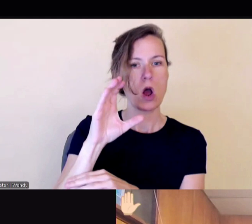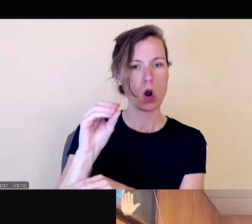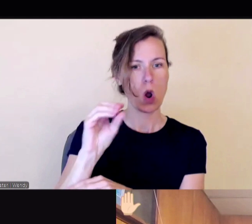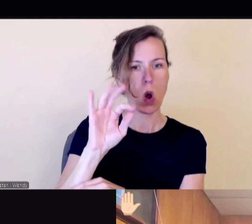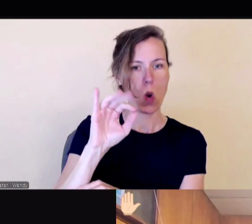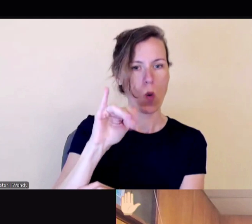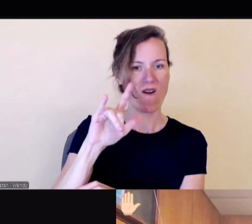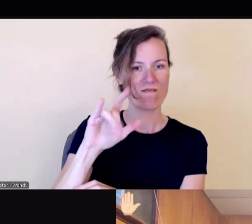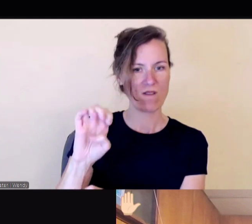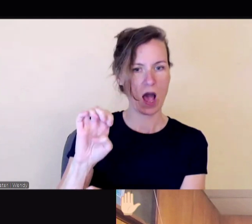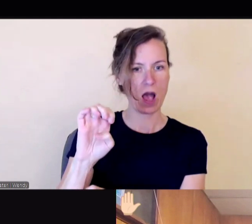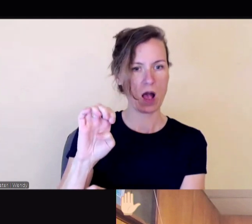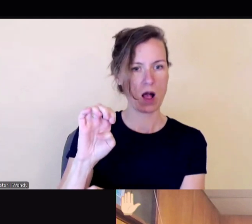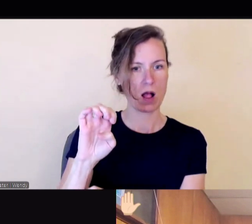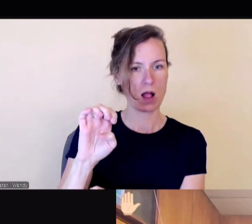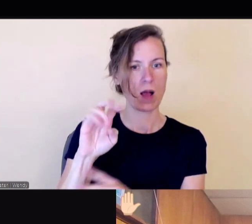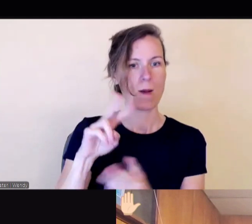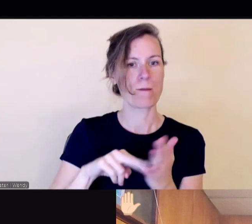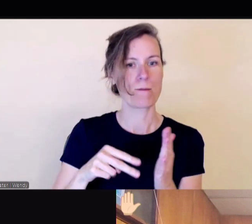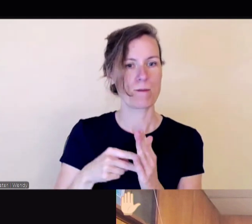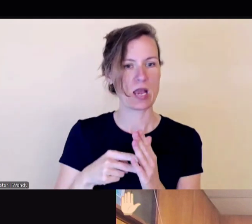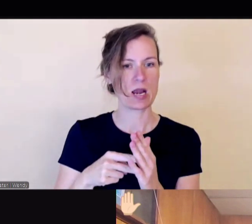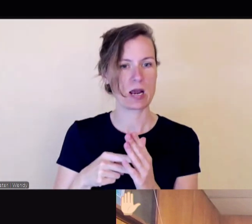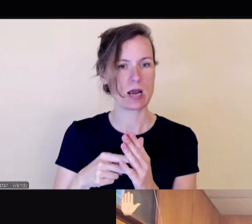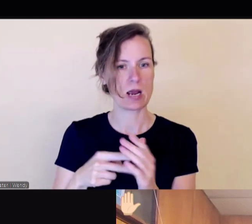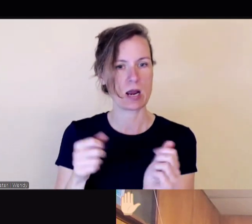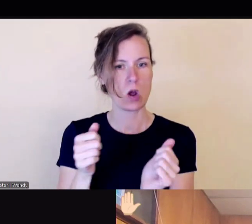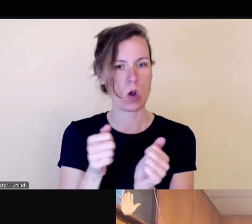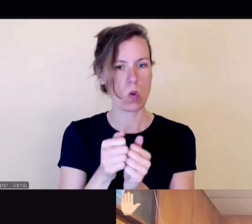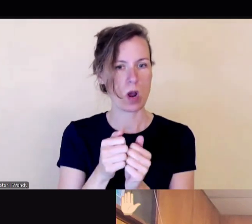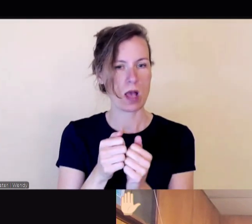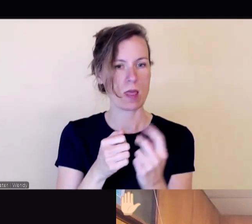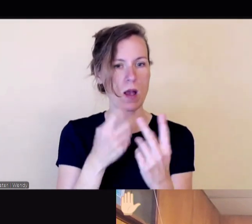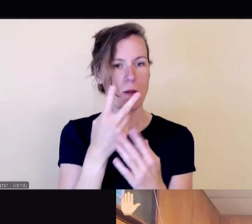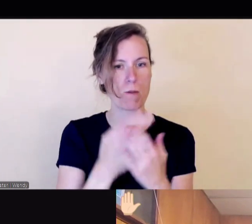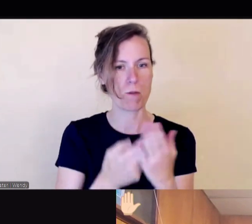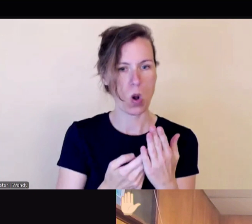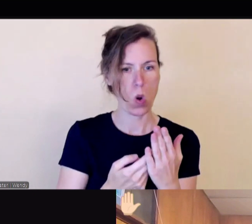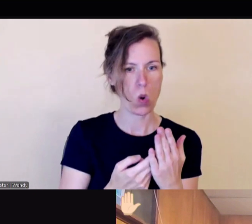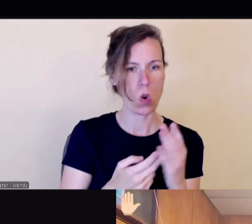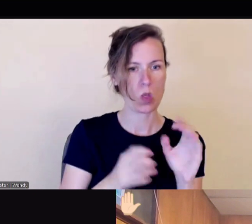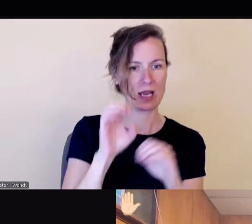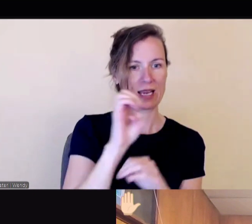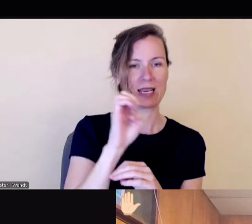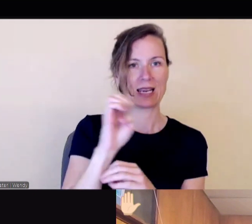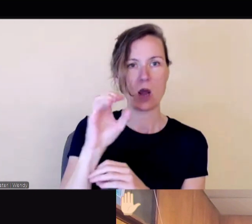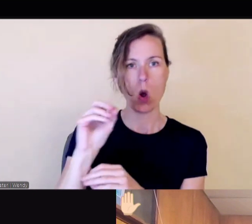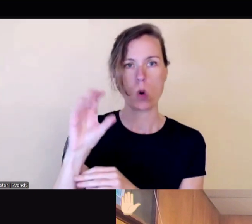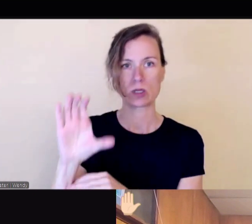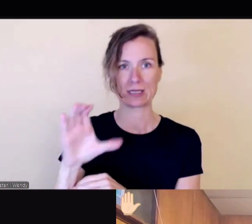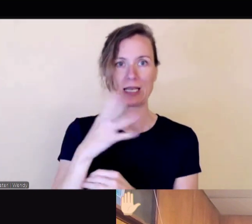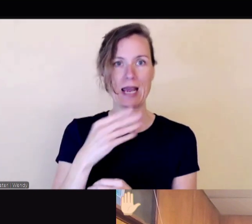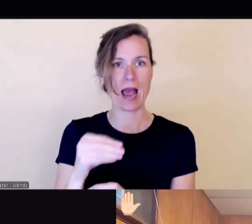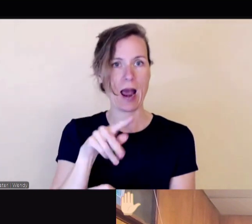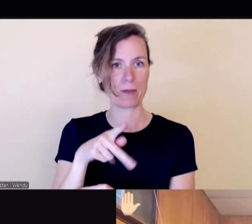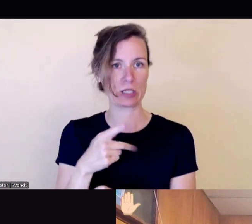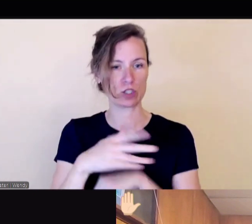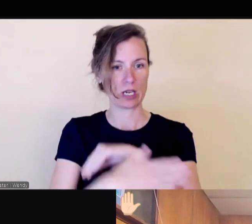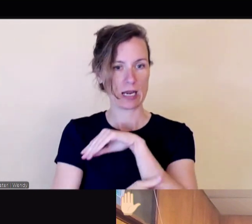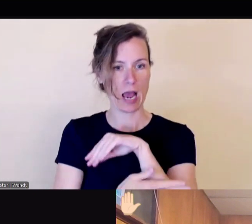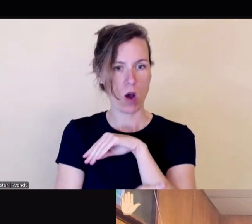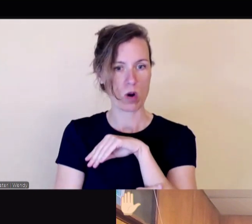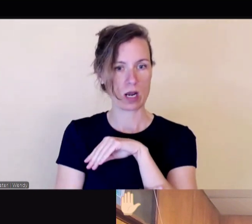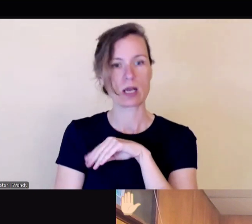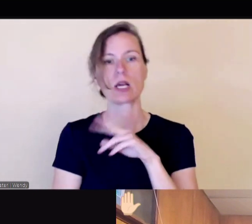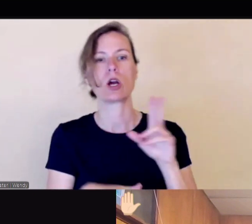file with the EEOC at the same time? So the answer to that is no. But what you're talking about with co-filing, we have a work share agreement